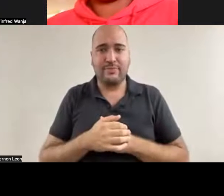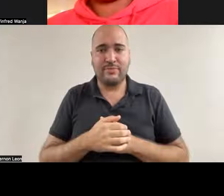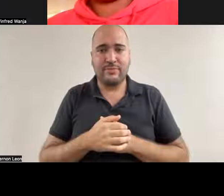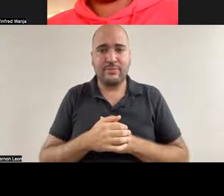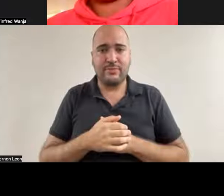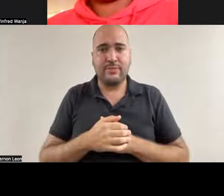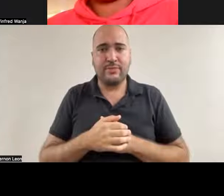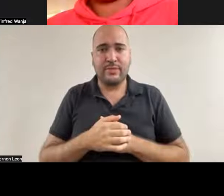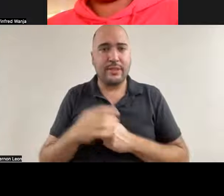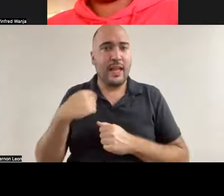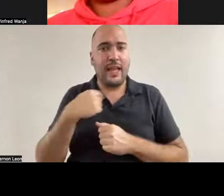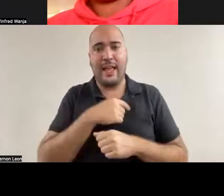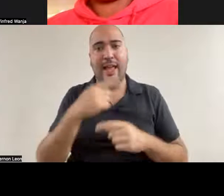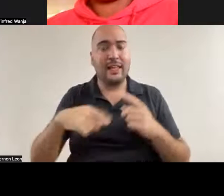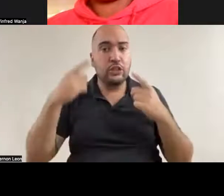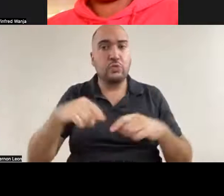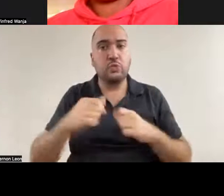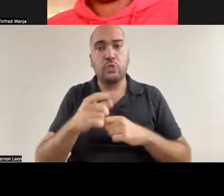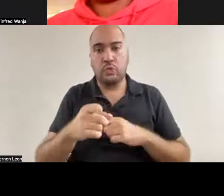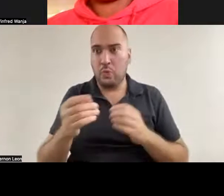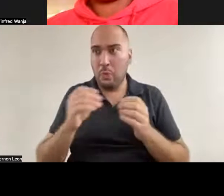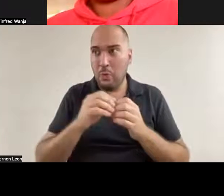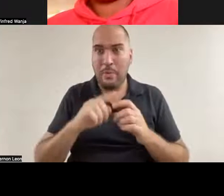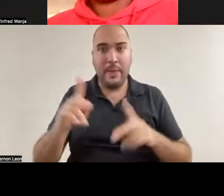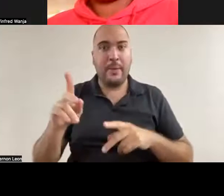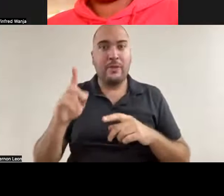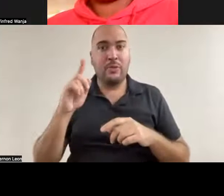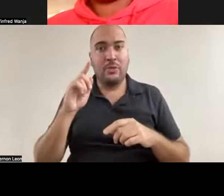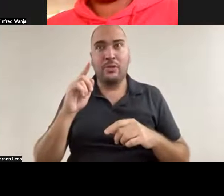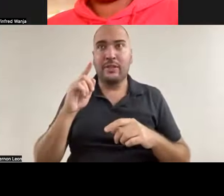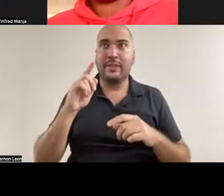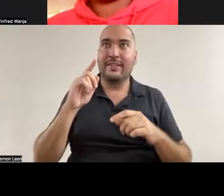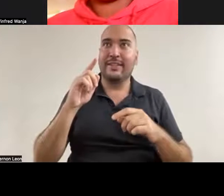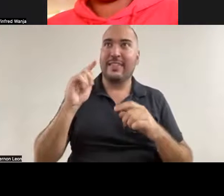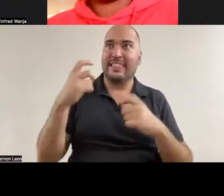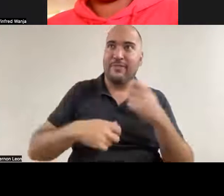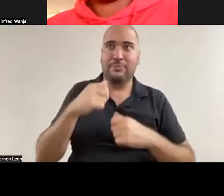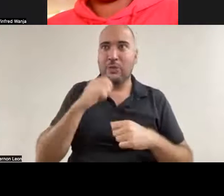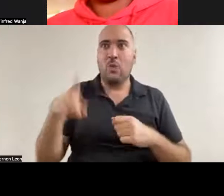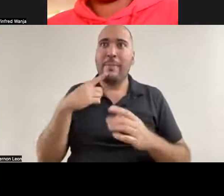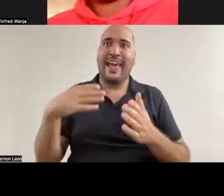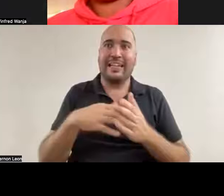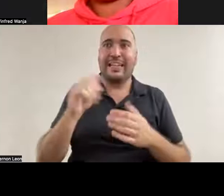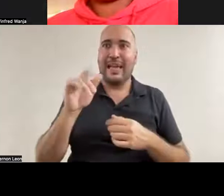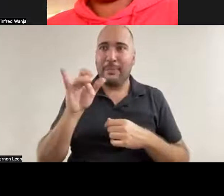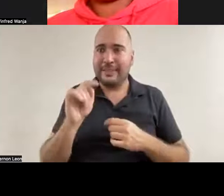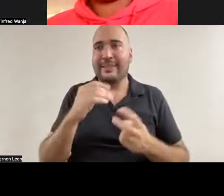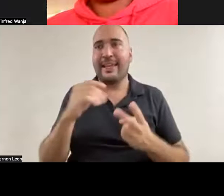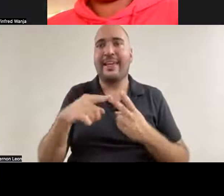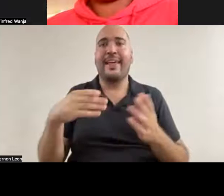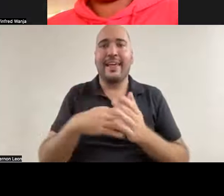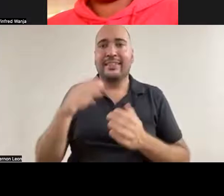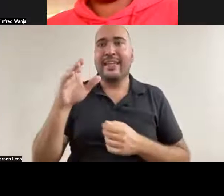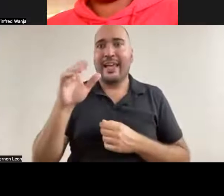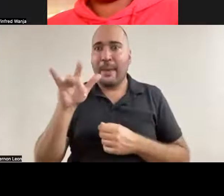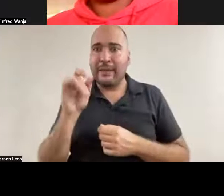more. And the most difficult thing is not only being anti-ableist, but being anti-capitalist and